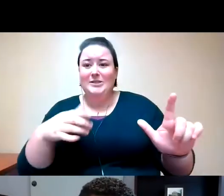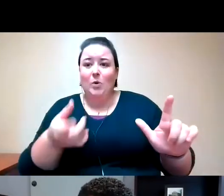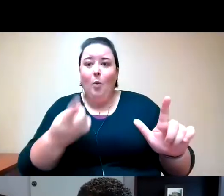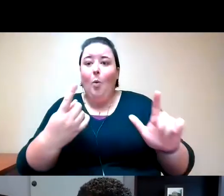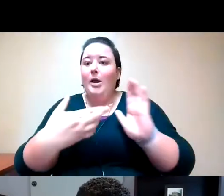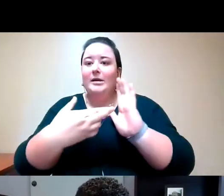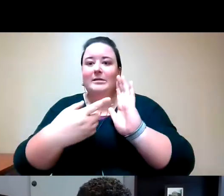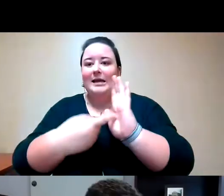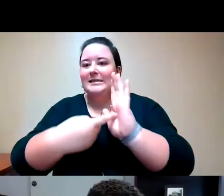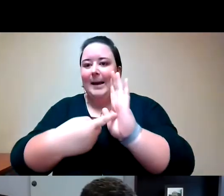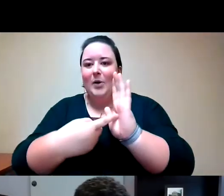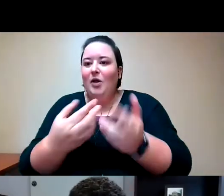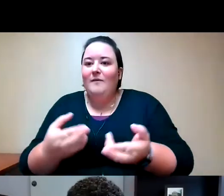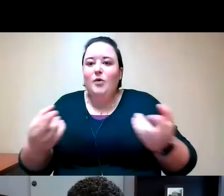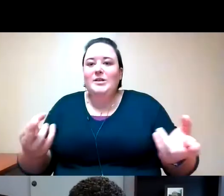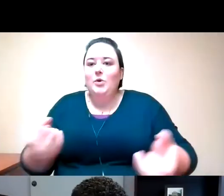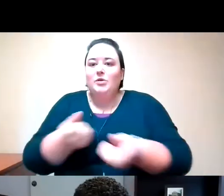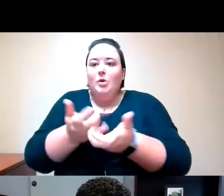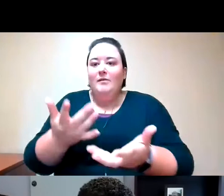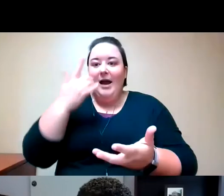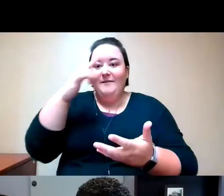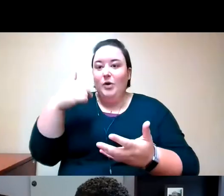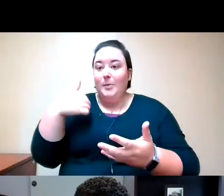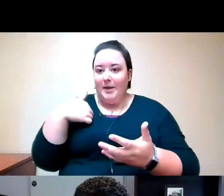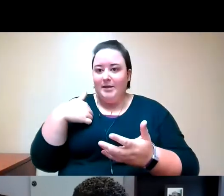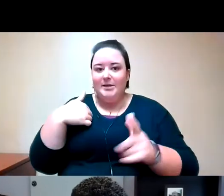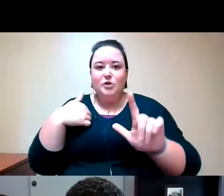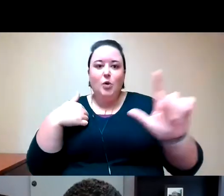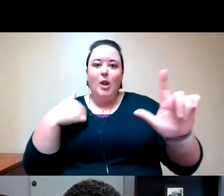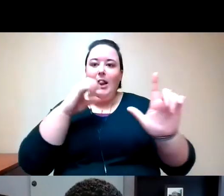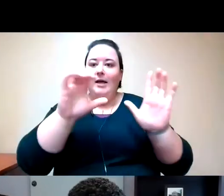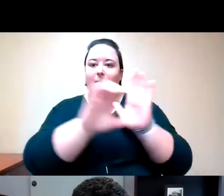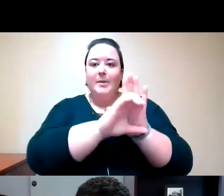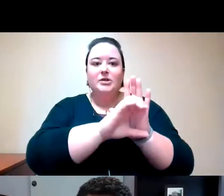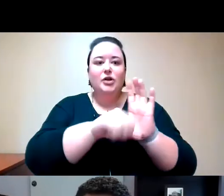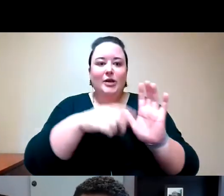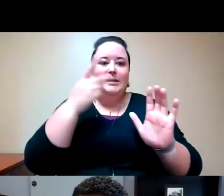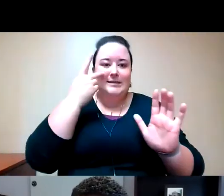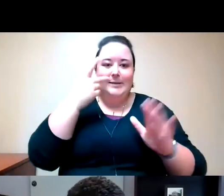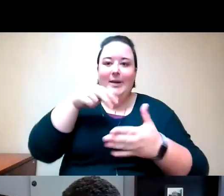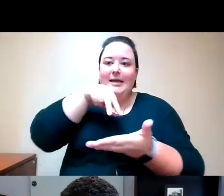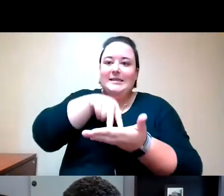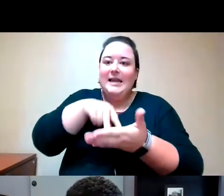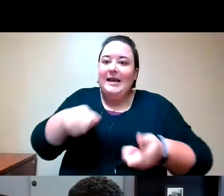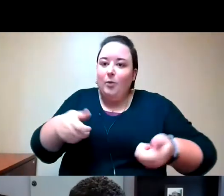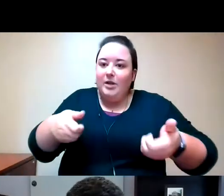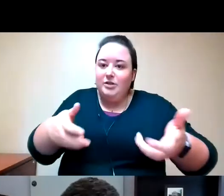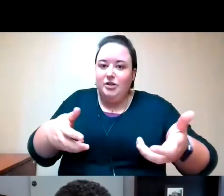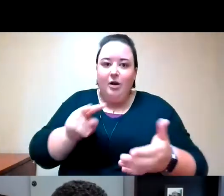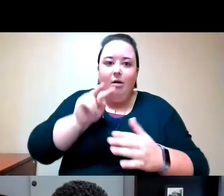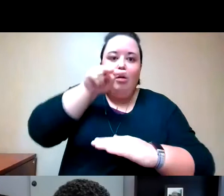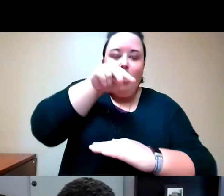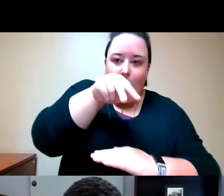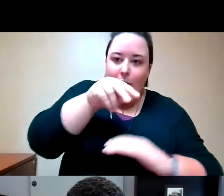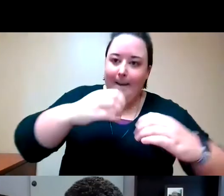me. So on the left side, you see me in a standing frame wheelchair, looking into a microscope on the OB floor, trying to